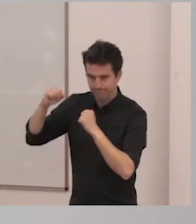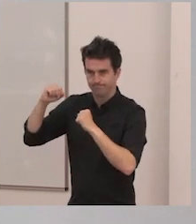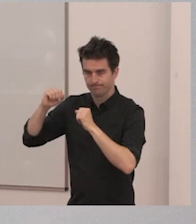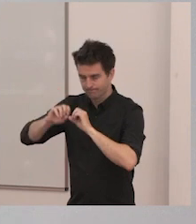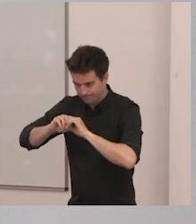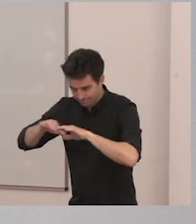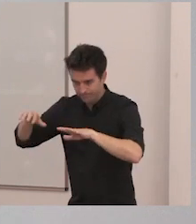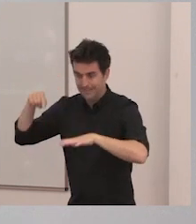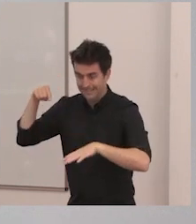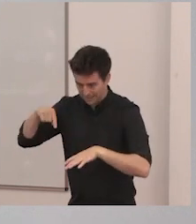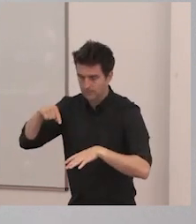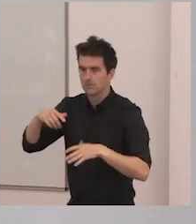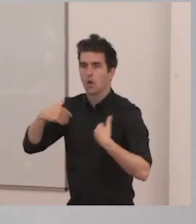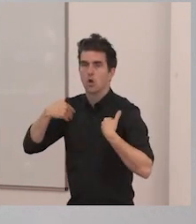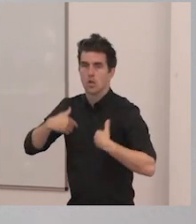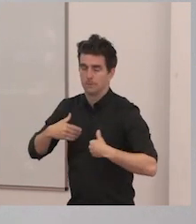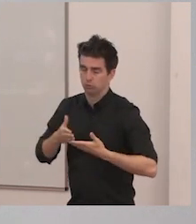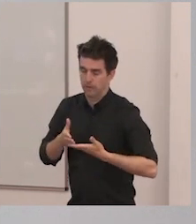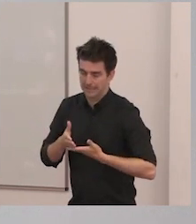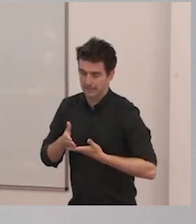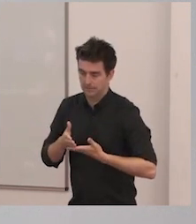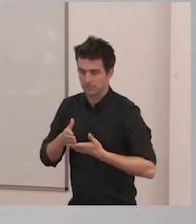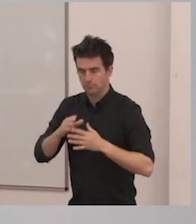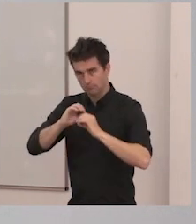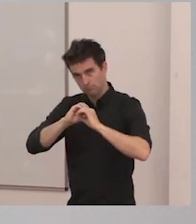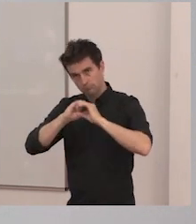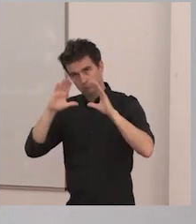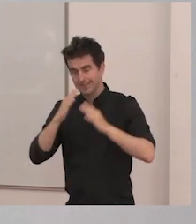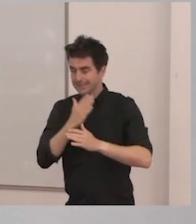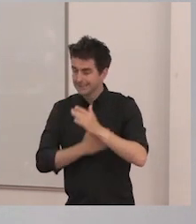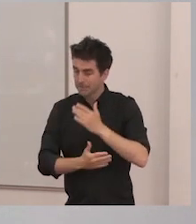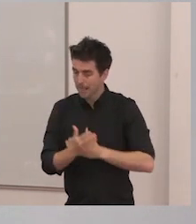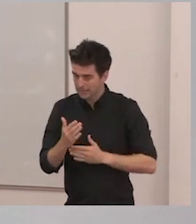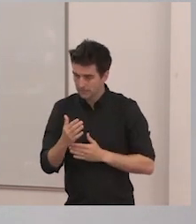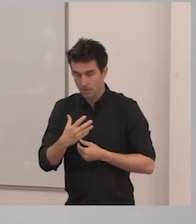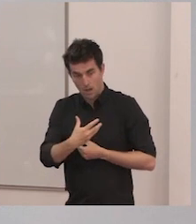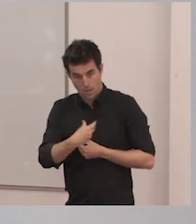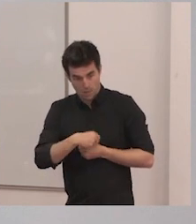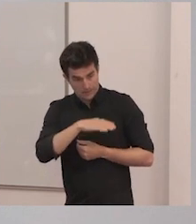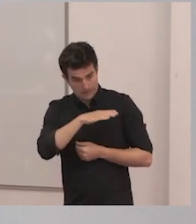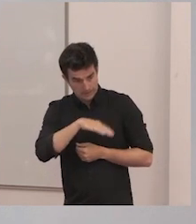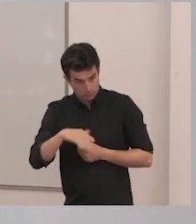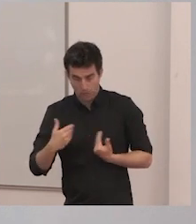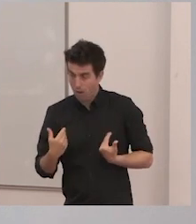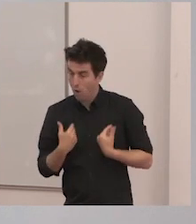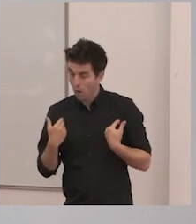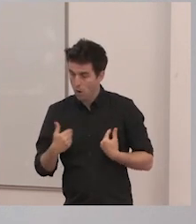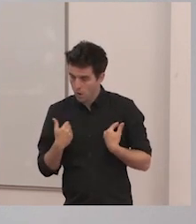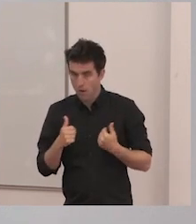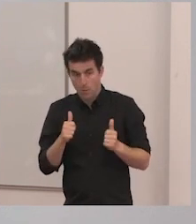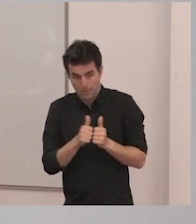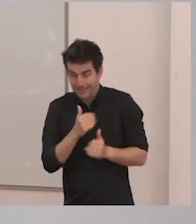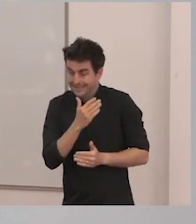What's fundamental to the CRPD is that impairment, or as it's more commonly referred